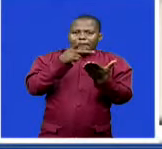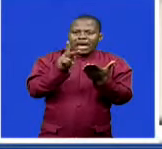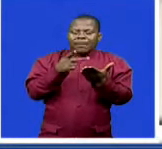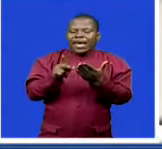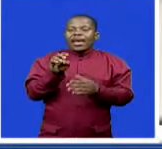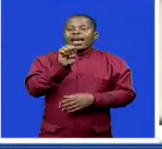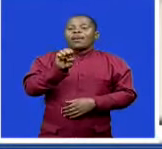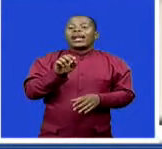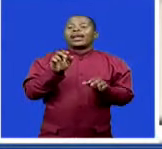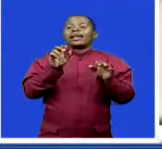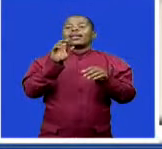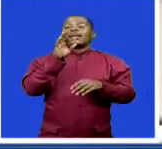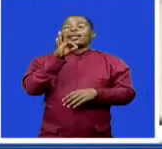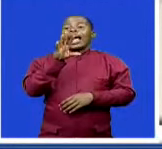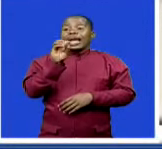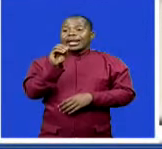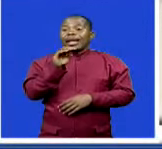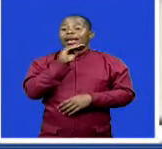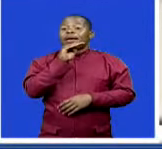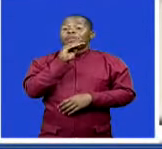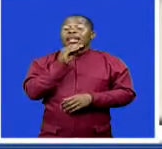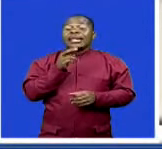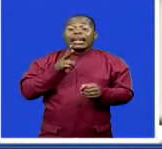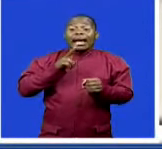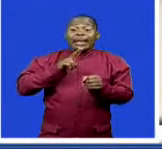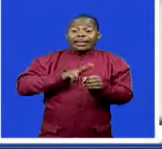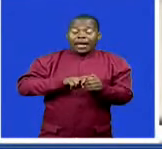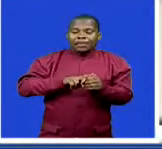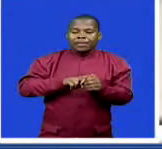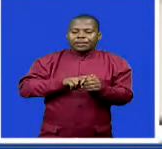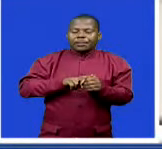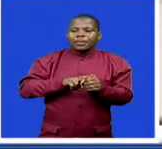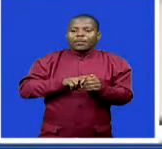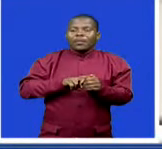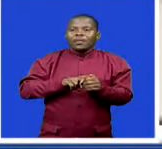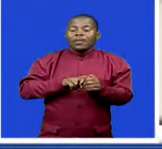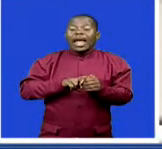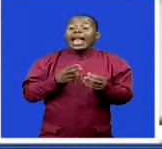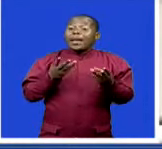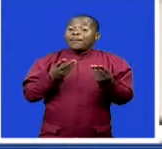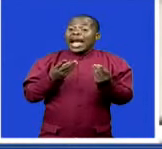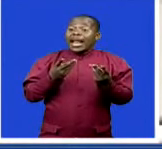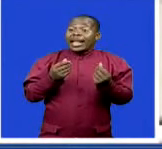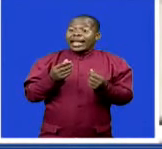malangen ukhanza kutsi siba nema shortcomings in terms of